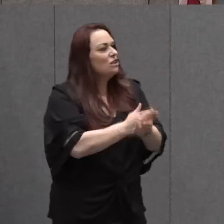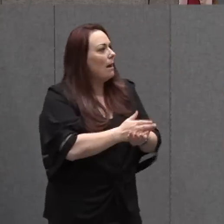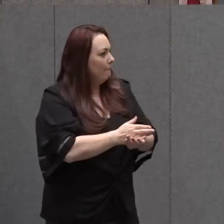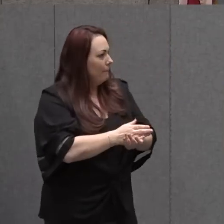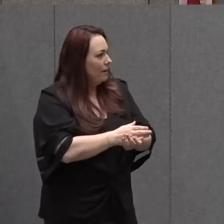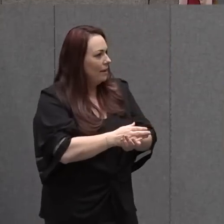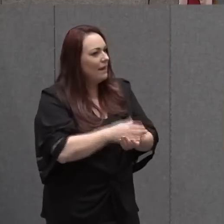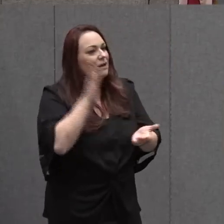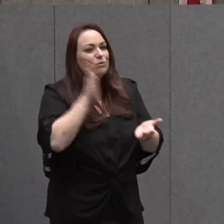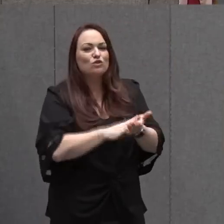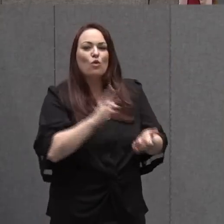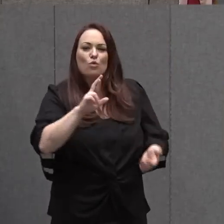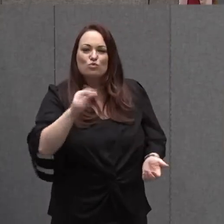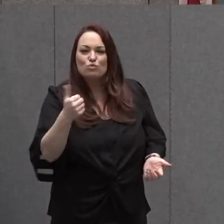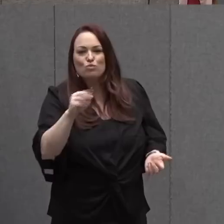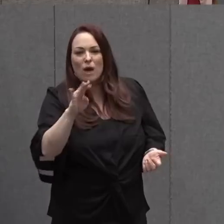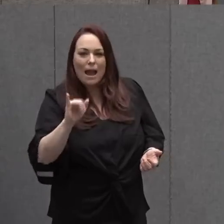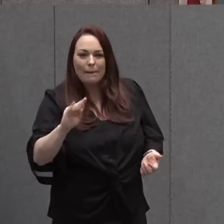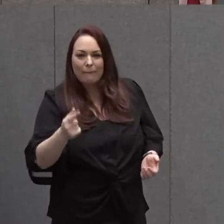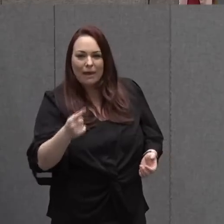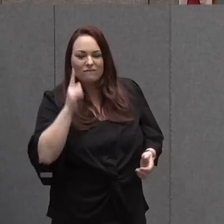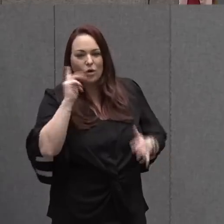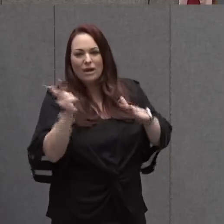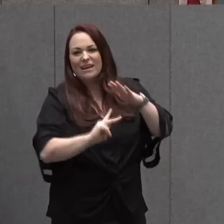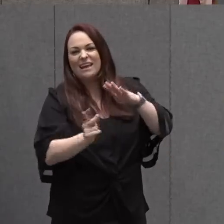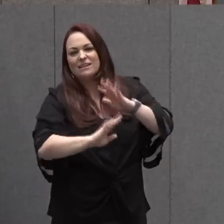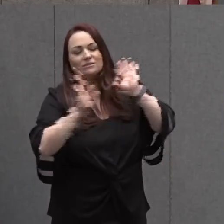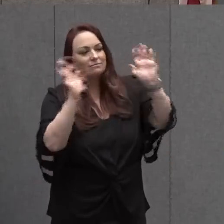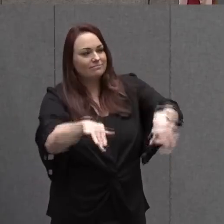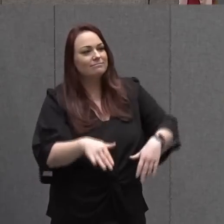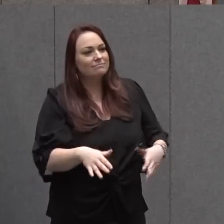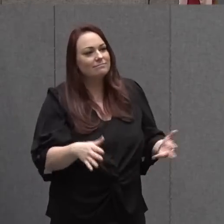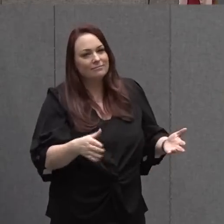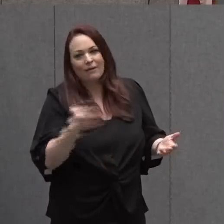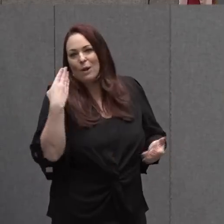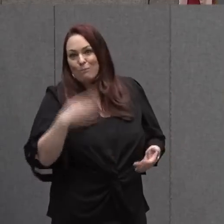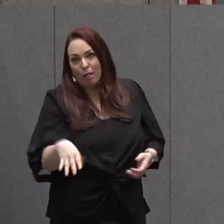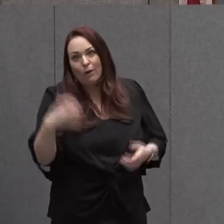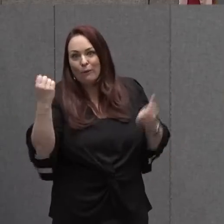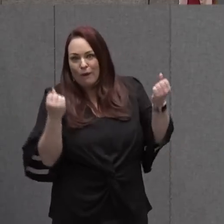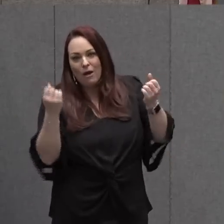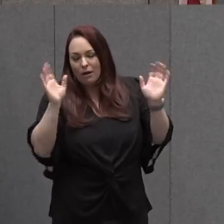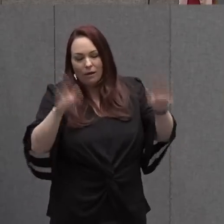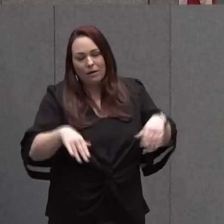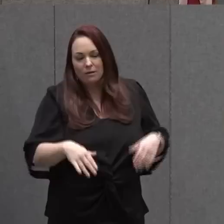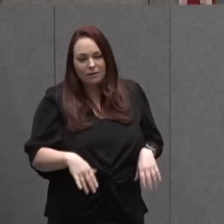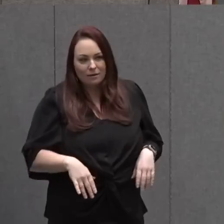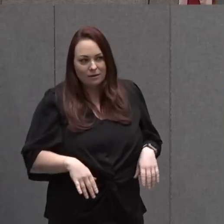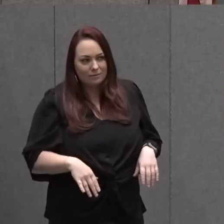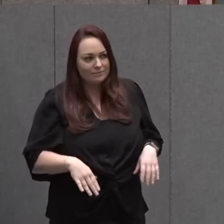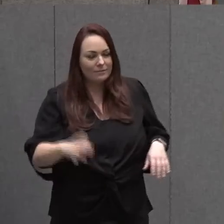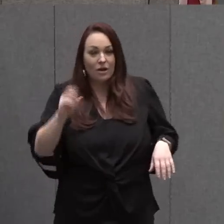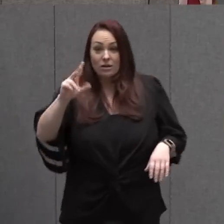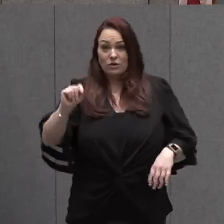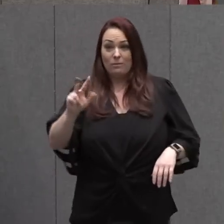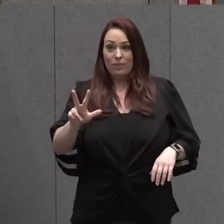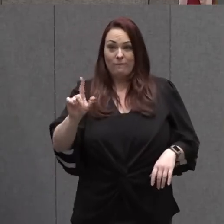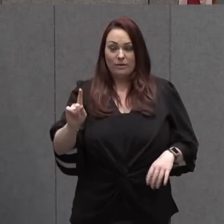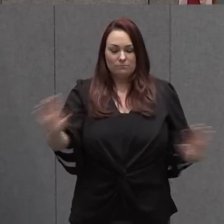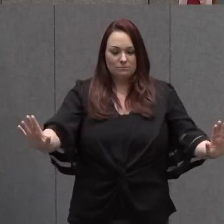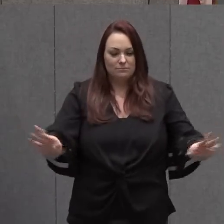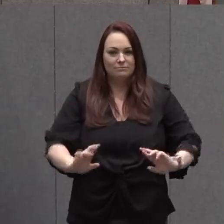was rhyming. This is for kindergartners. Yeah, blue car, kindergarten. Yeah, no, October